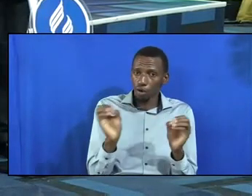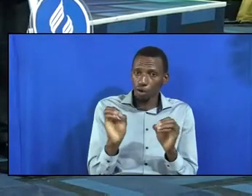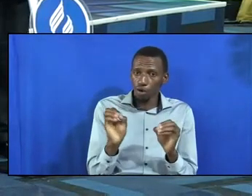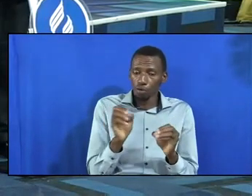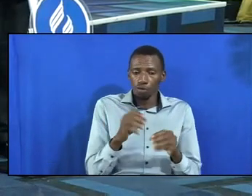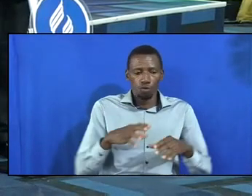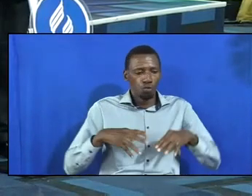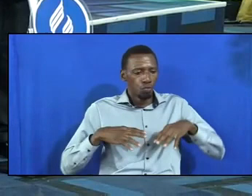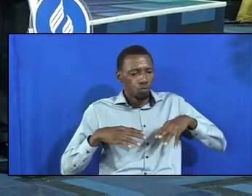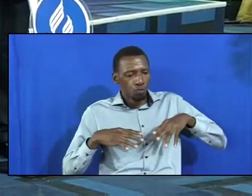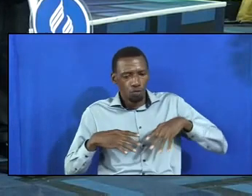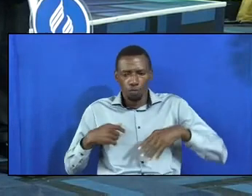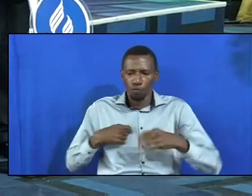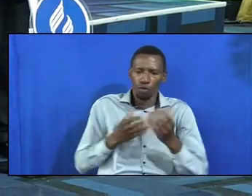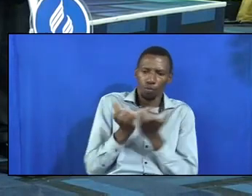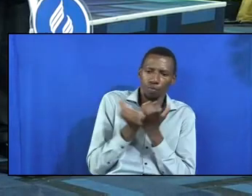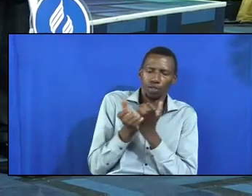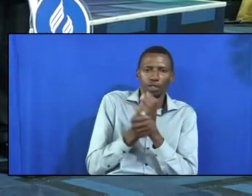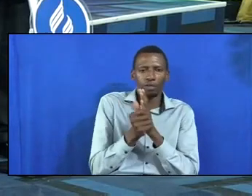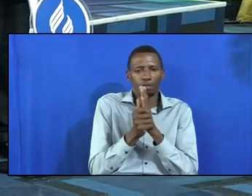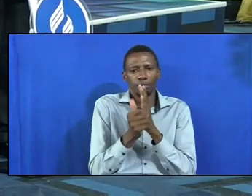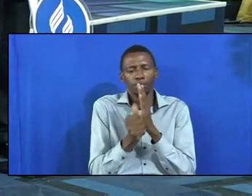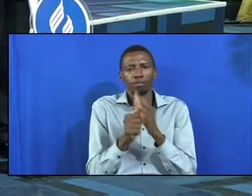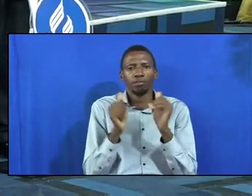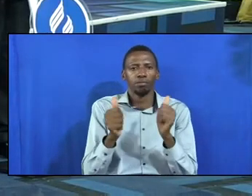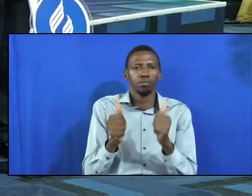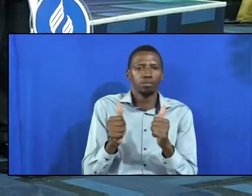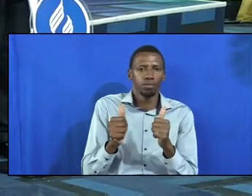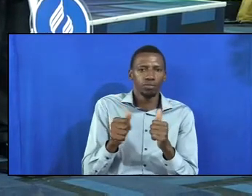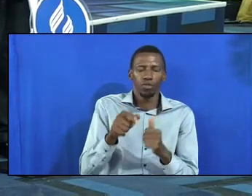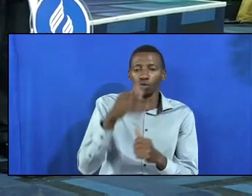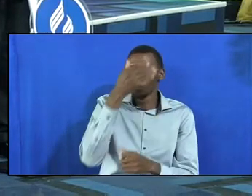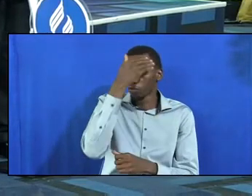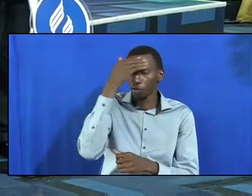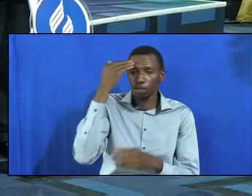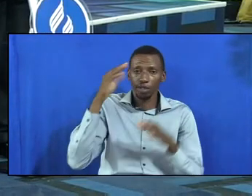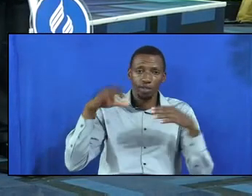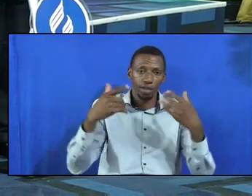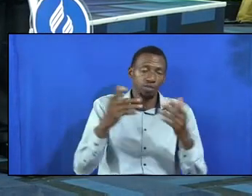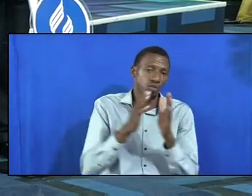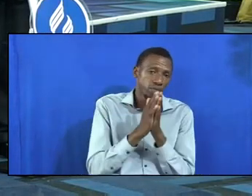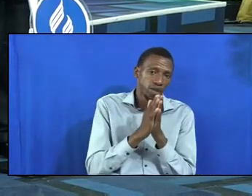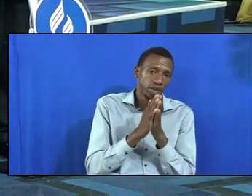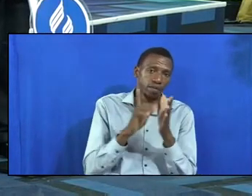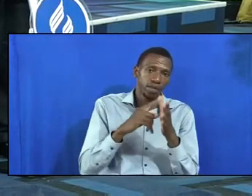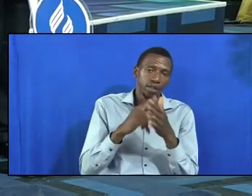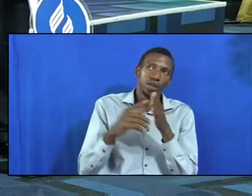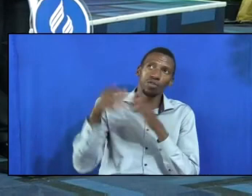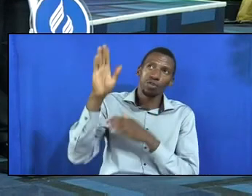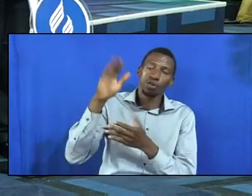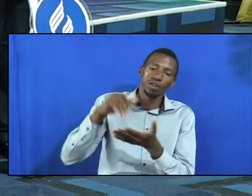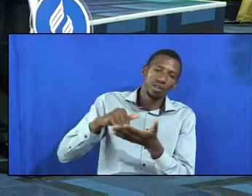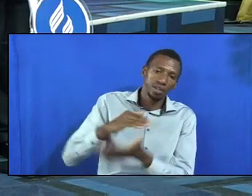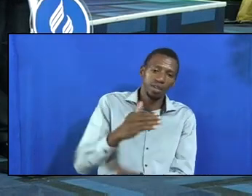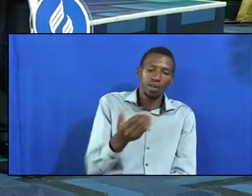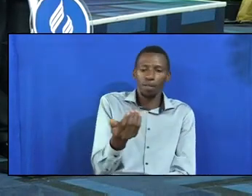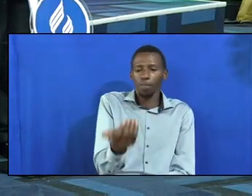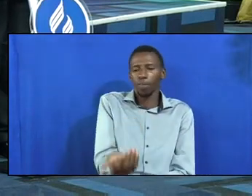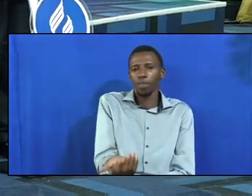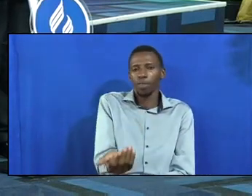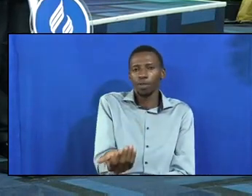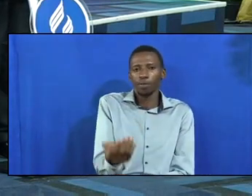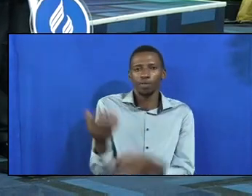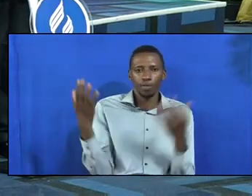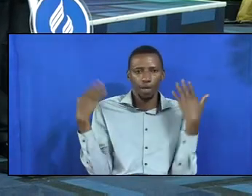very good. You forget when you were praying and God went and sent a junior angel. Or maybe when a student wants to improve